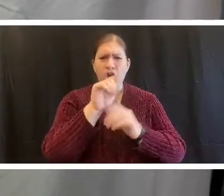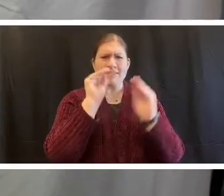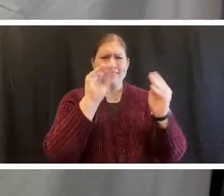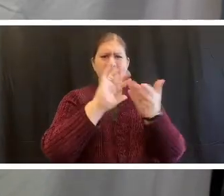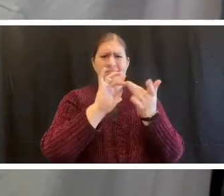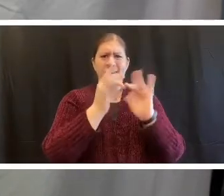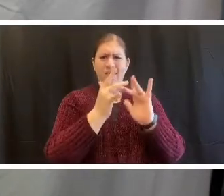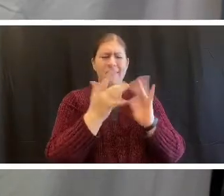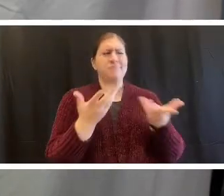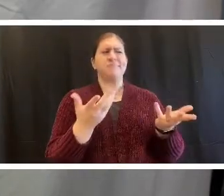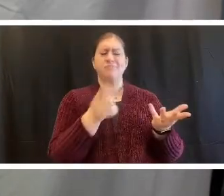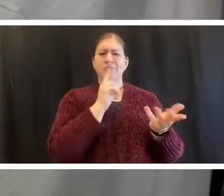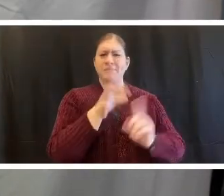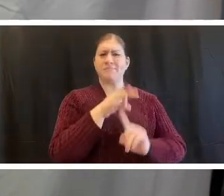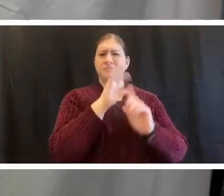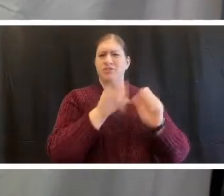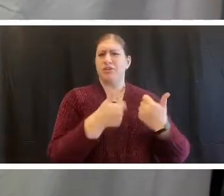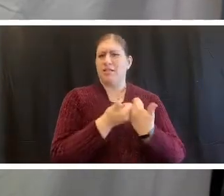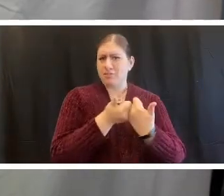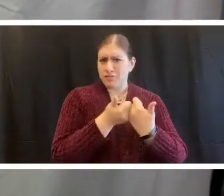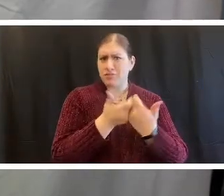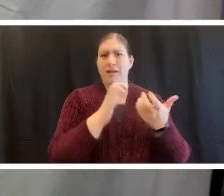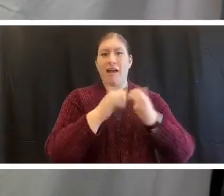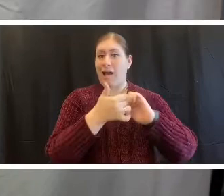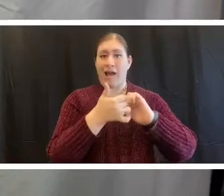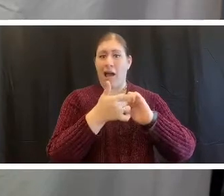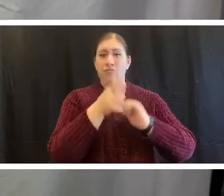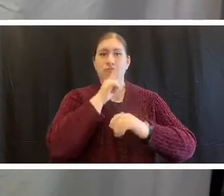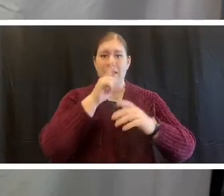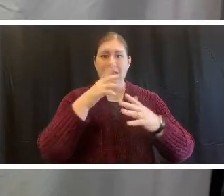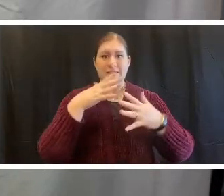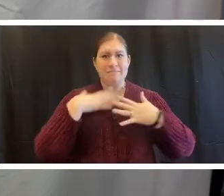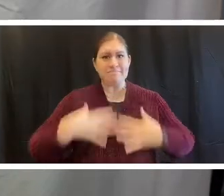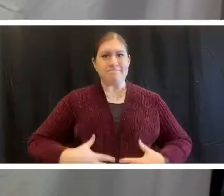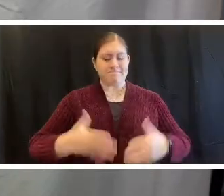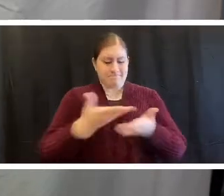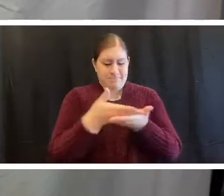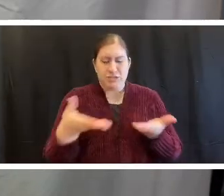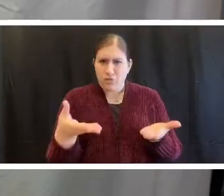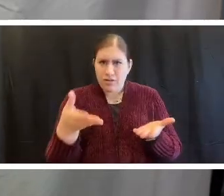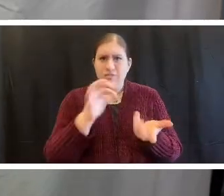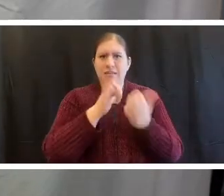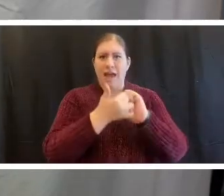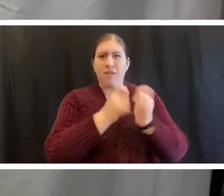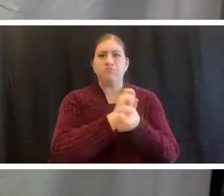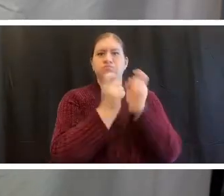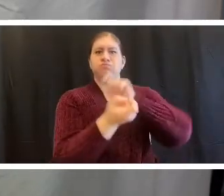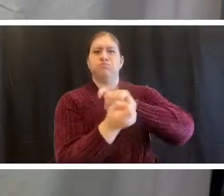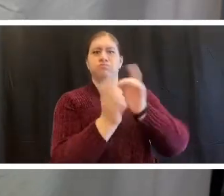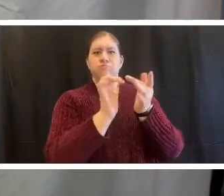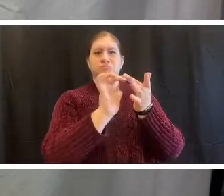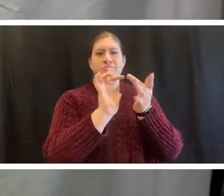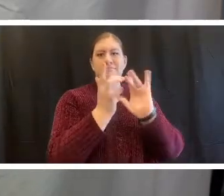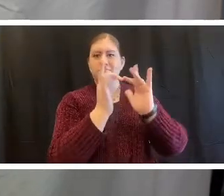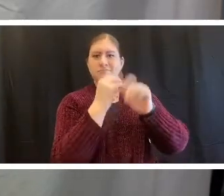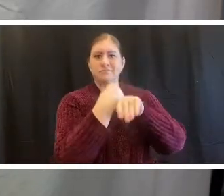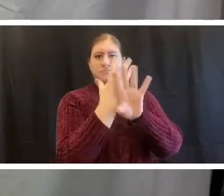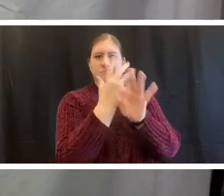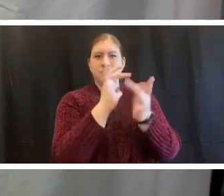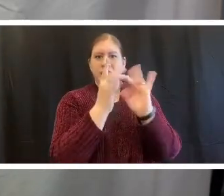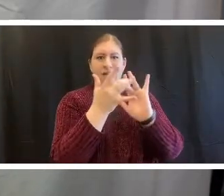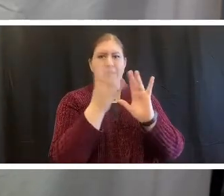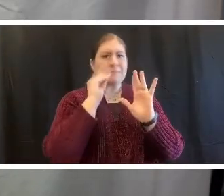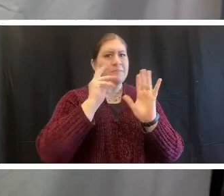presents some really unique challenges. So, how do you take a very physical set of materials and turn them into a virtual experience